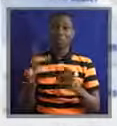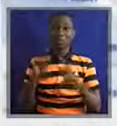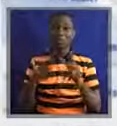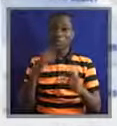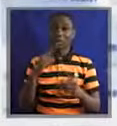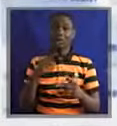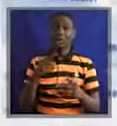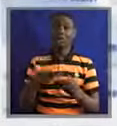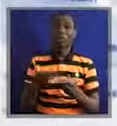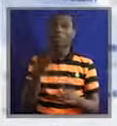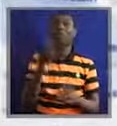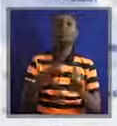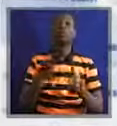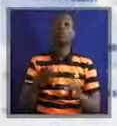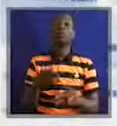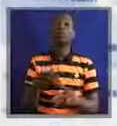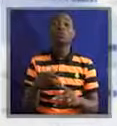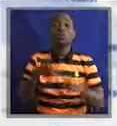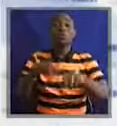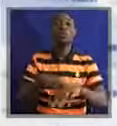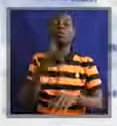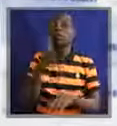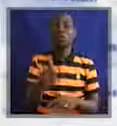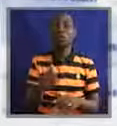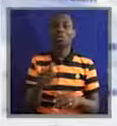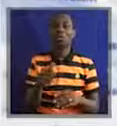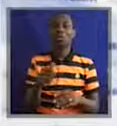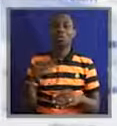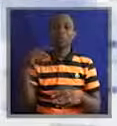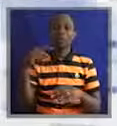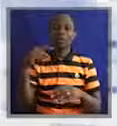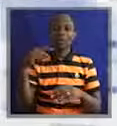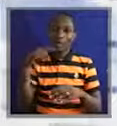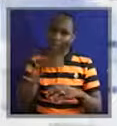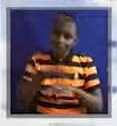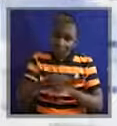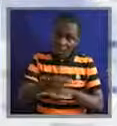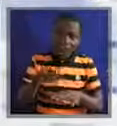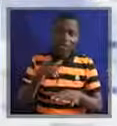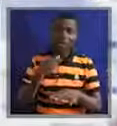osempa enye ne ana ena ada aba e wo ewiase